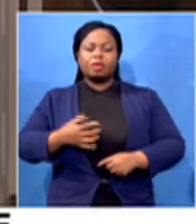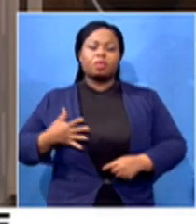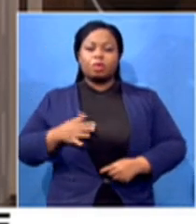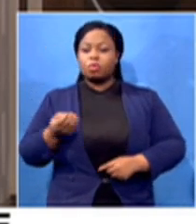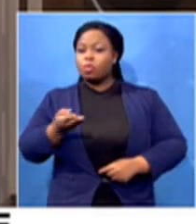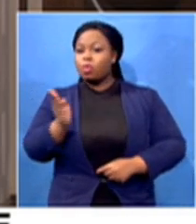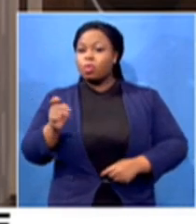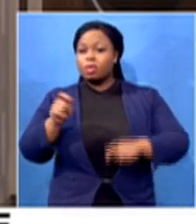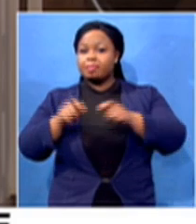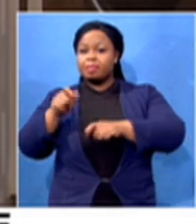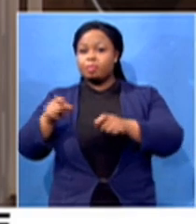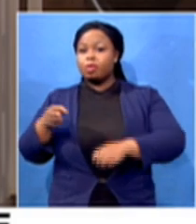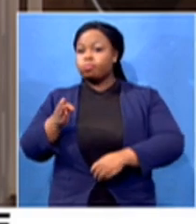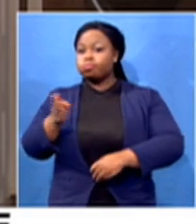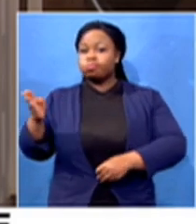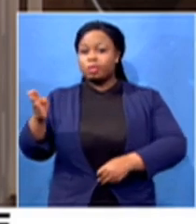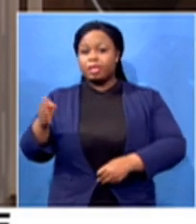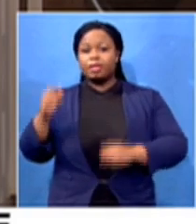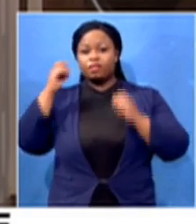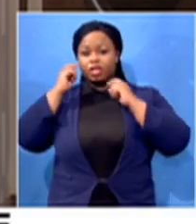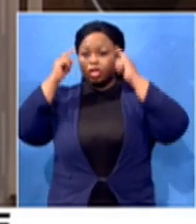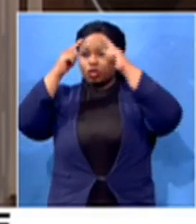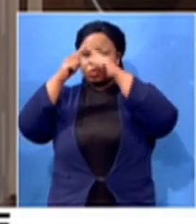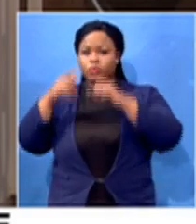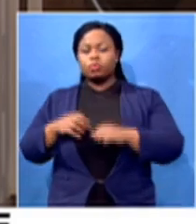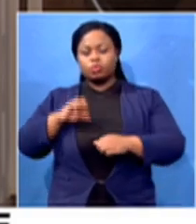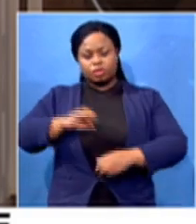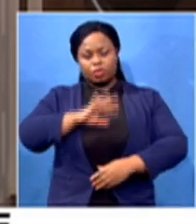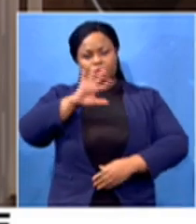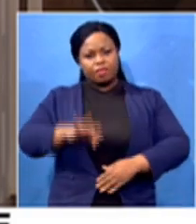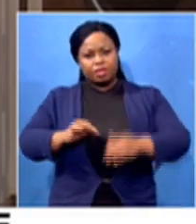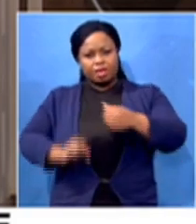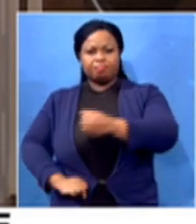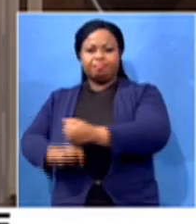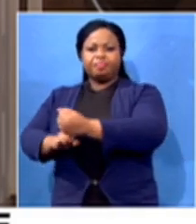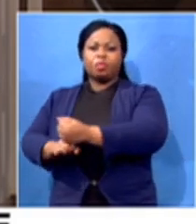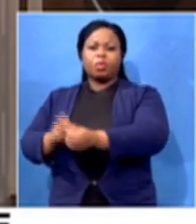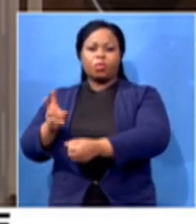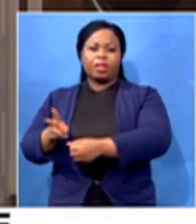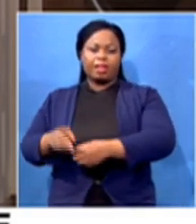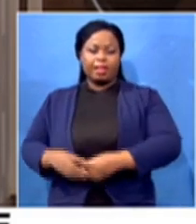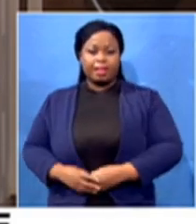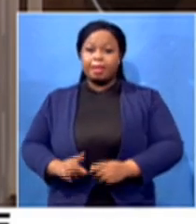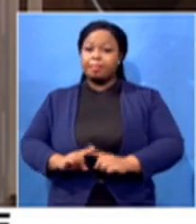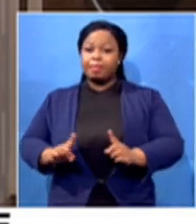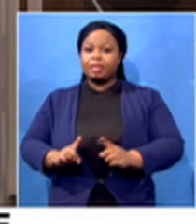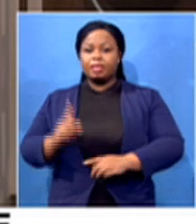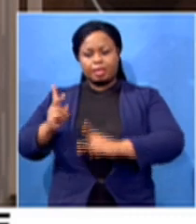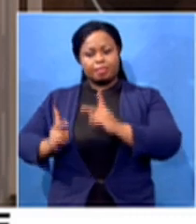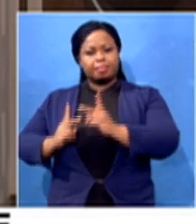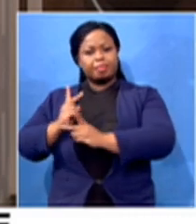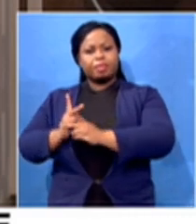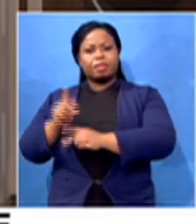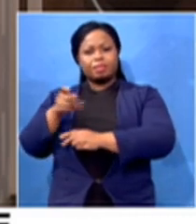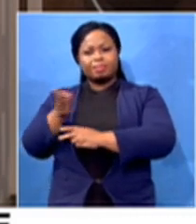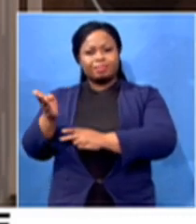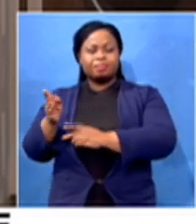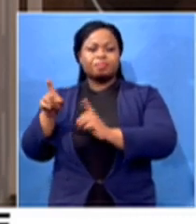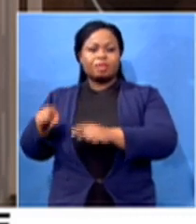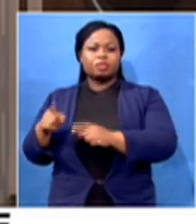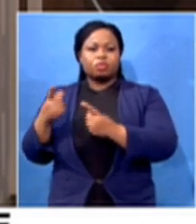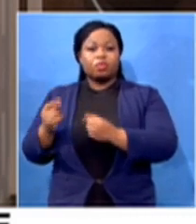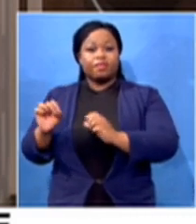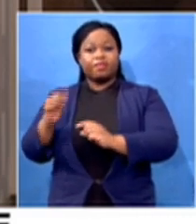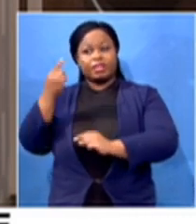that South Africa is here to support us, but we must act first and ensure that we have